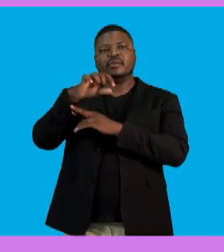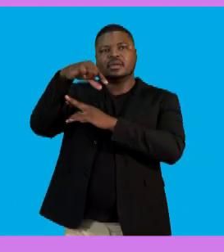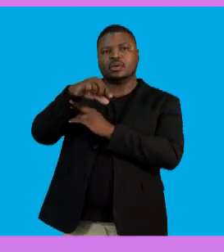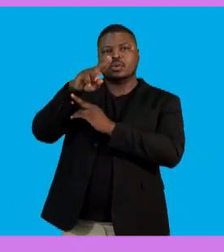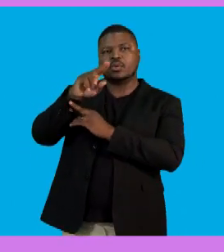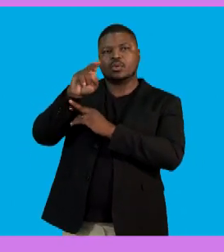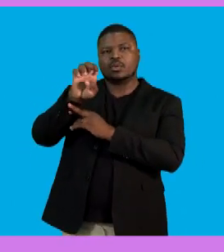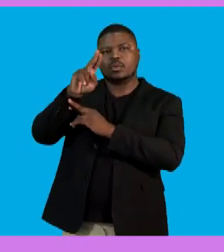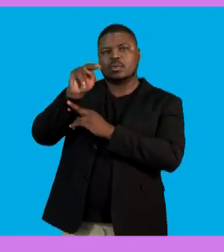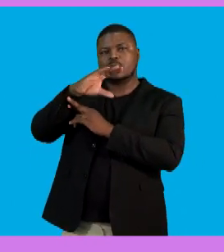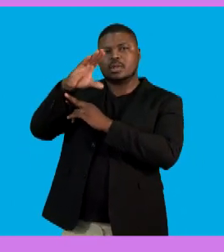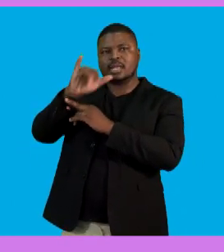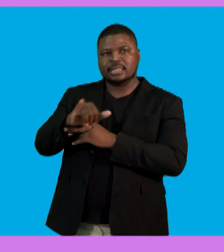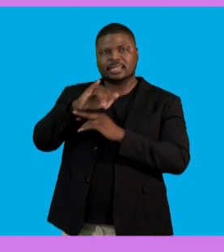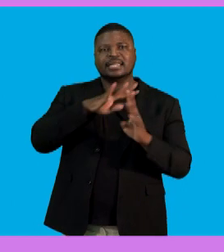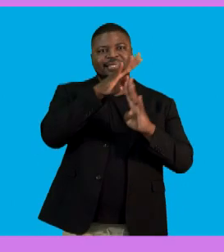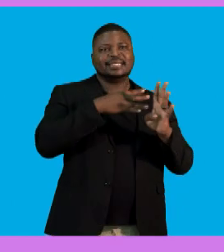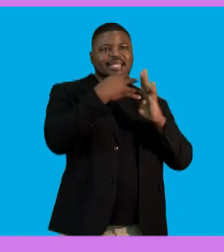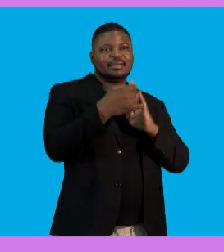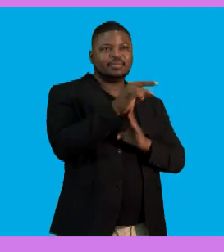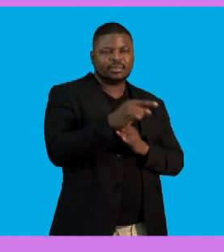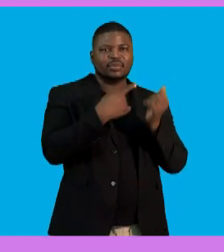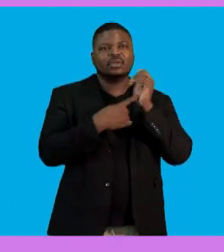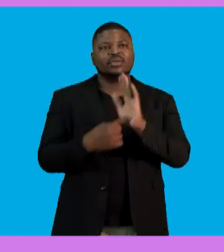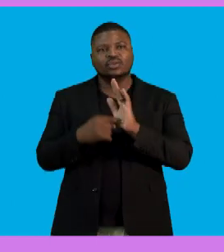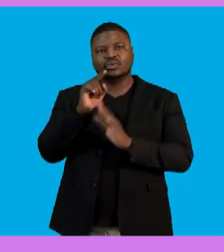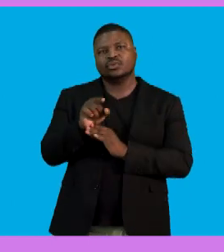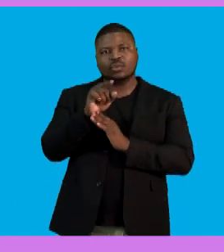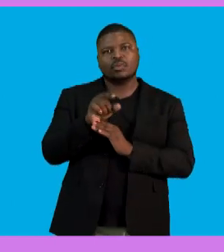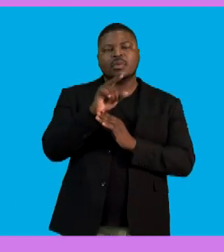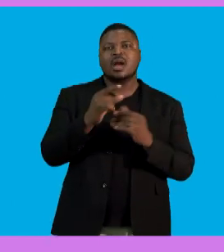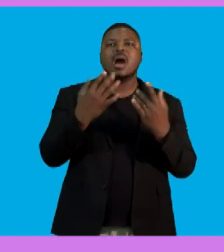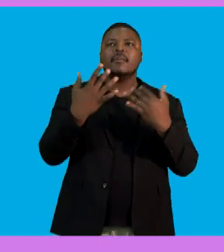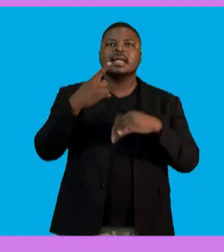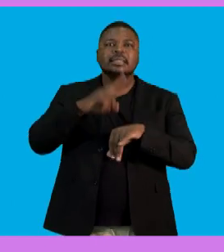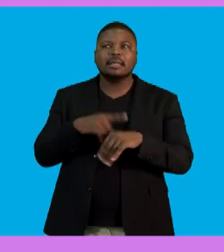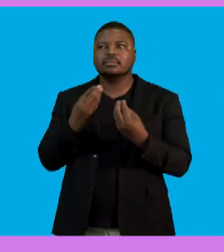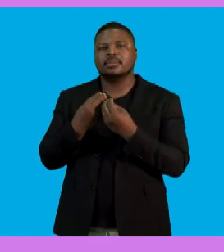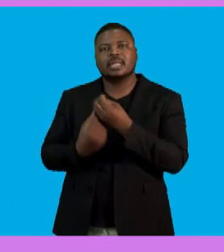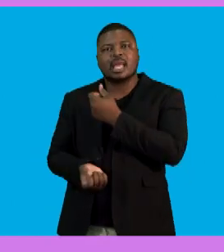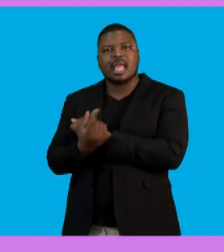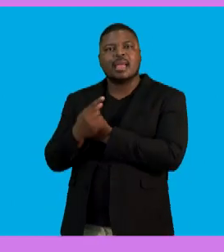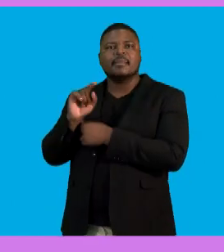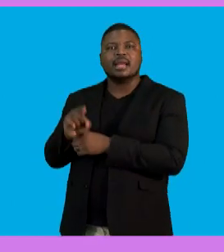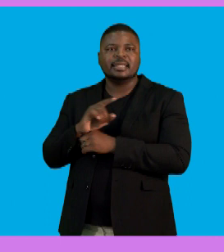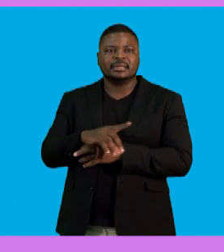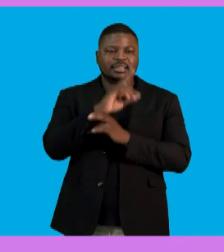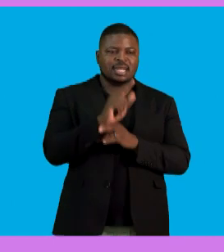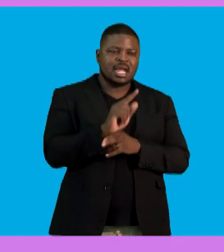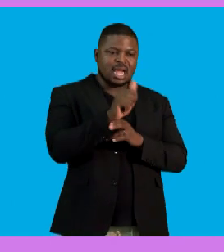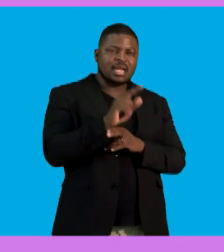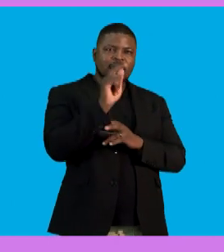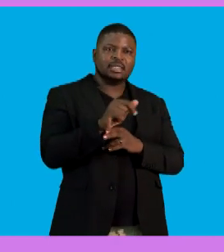Shows a list of categories or groups of things together with the number of times the items occur. An interview is